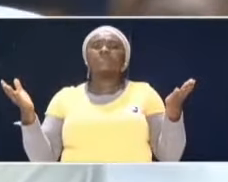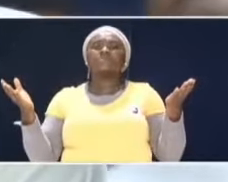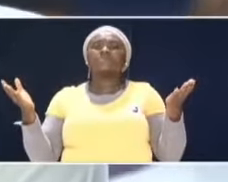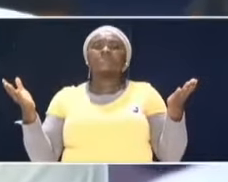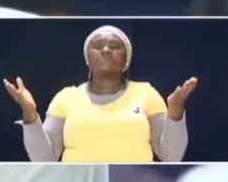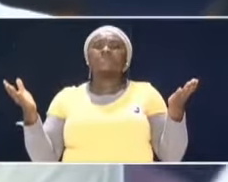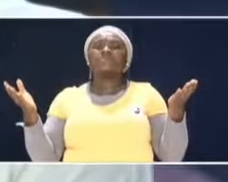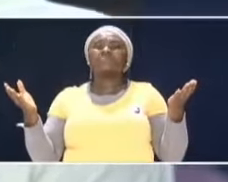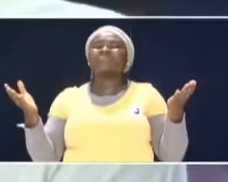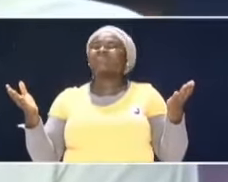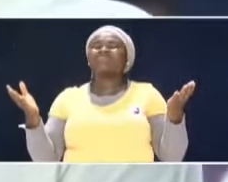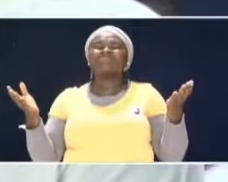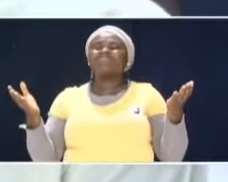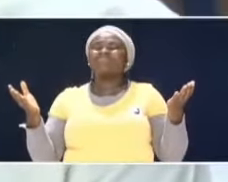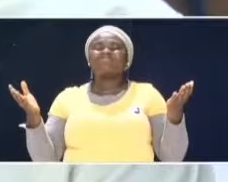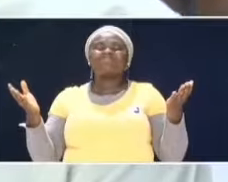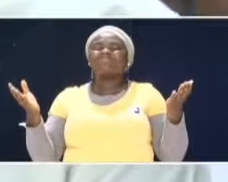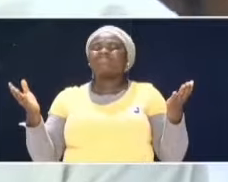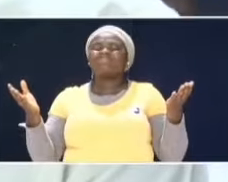We lift you up,